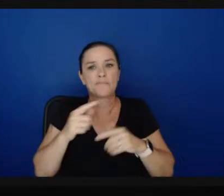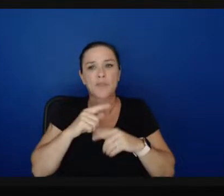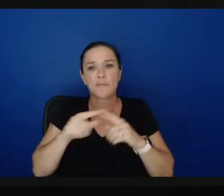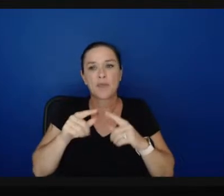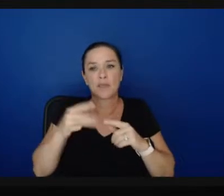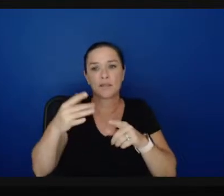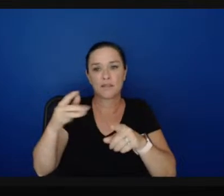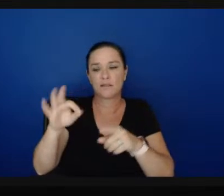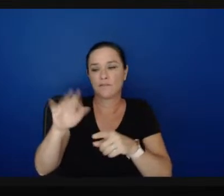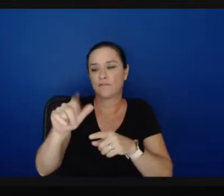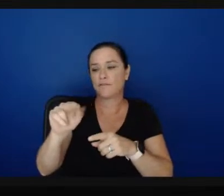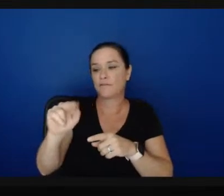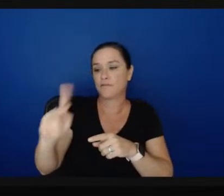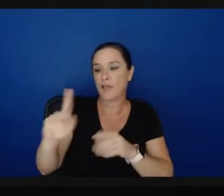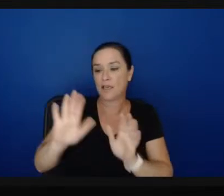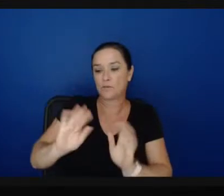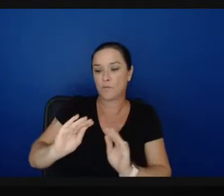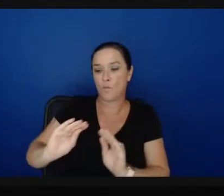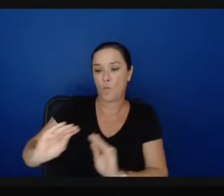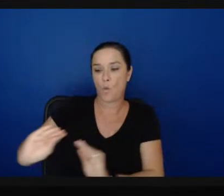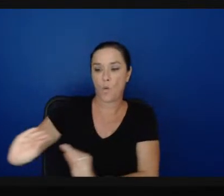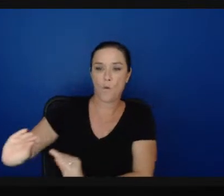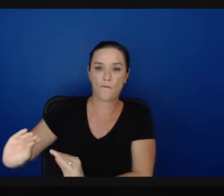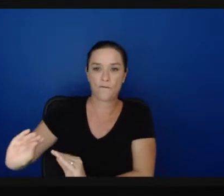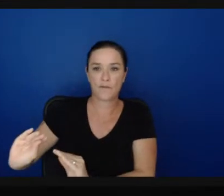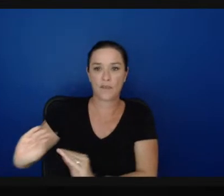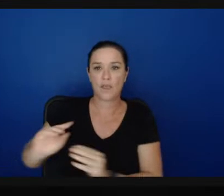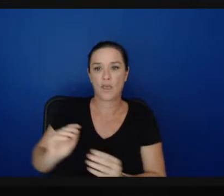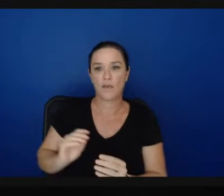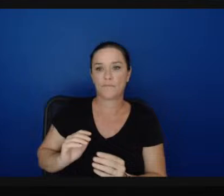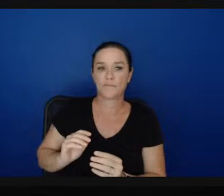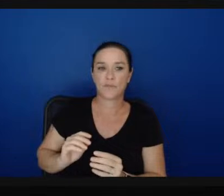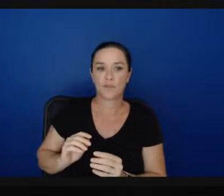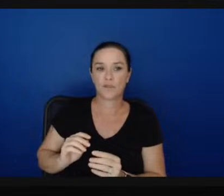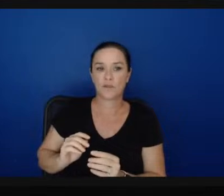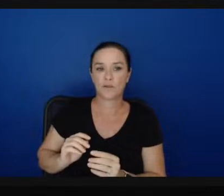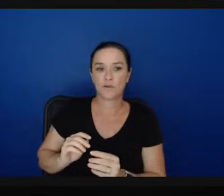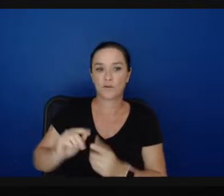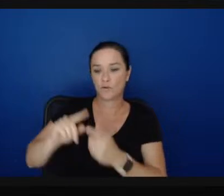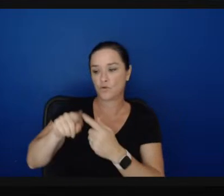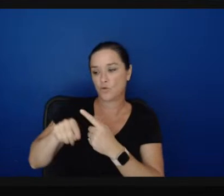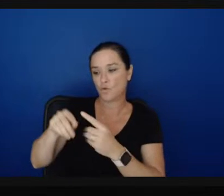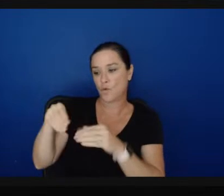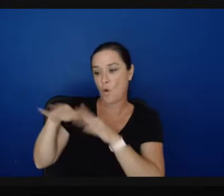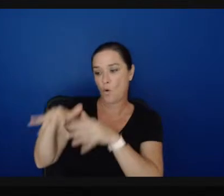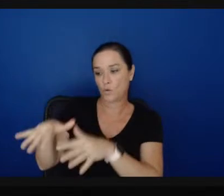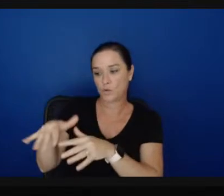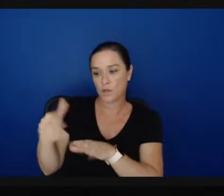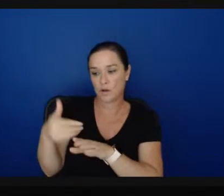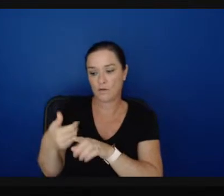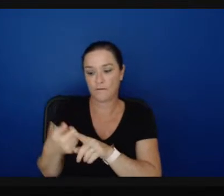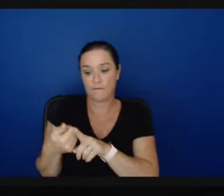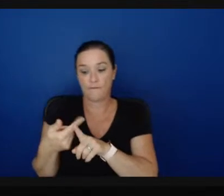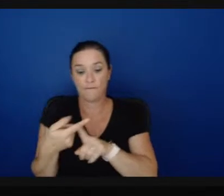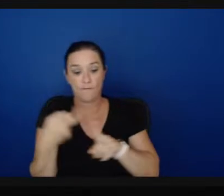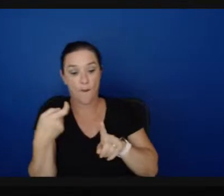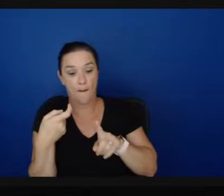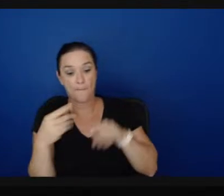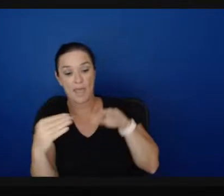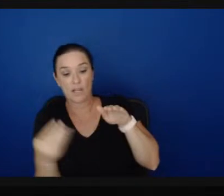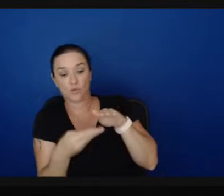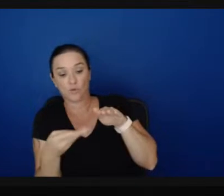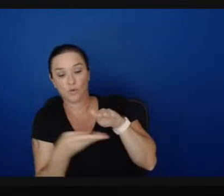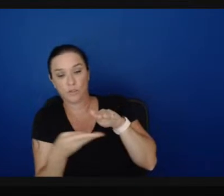away. And further towards the ocean, further from that intrusion, no uplift as well, but